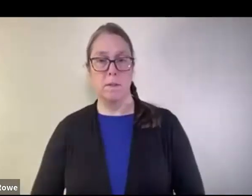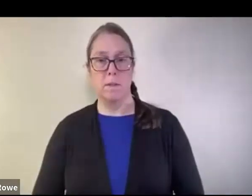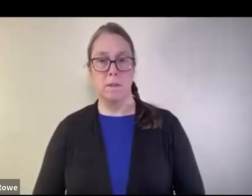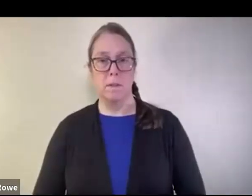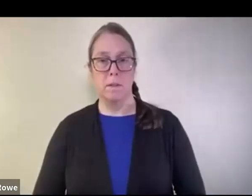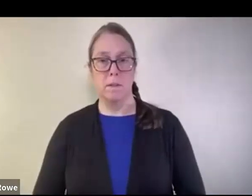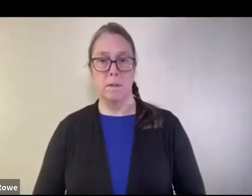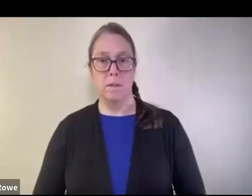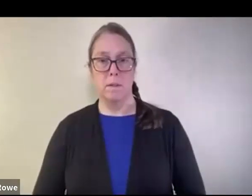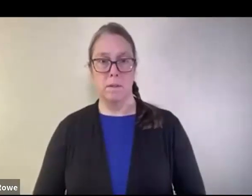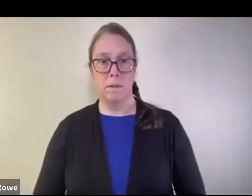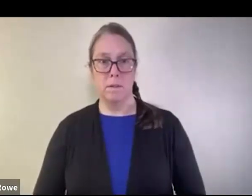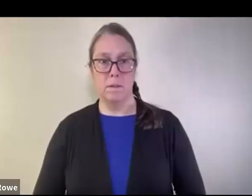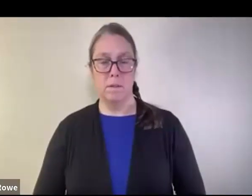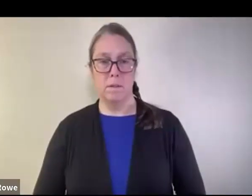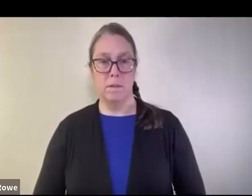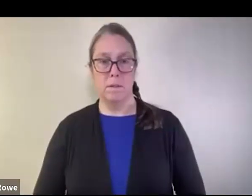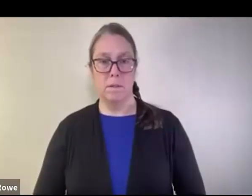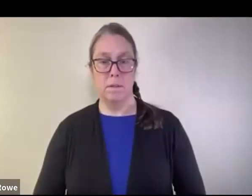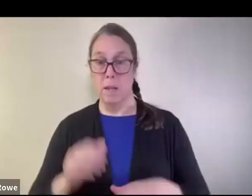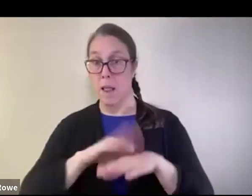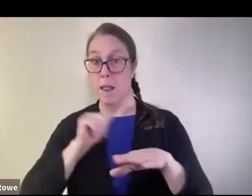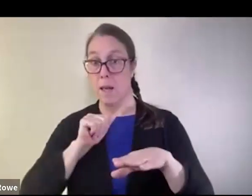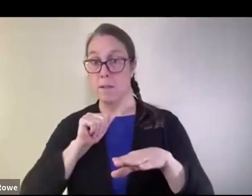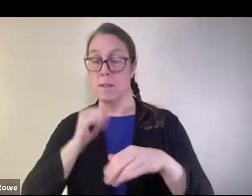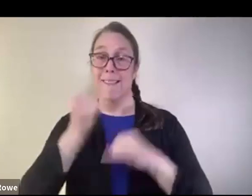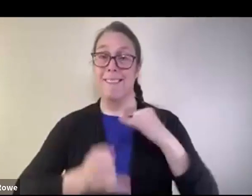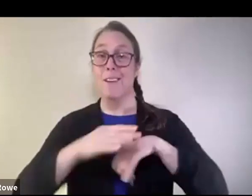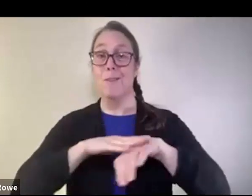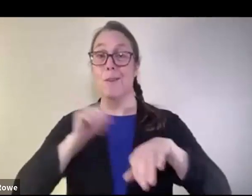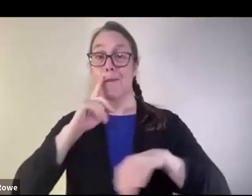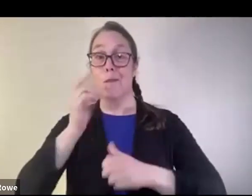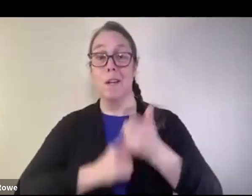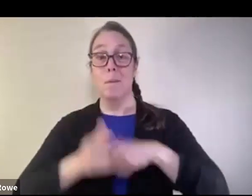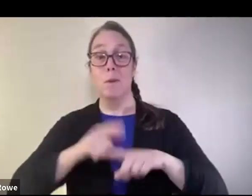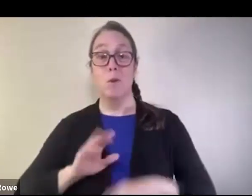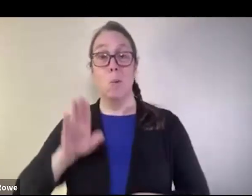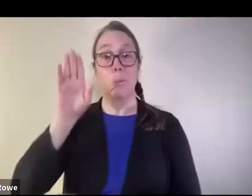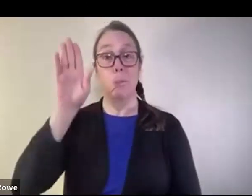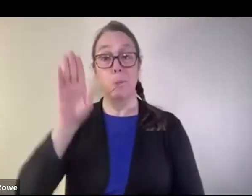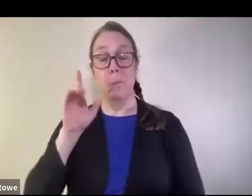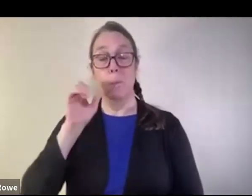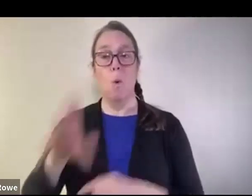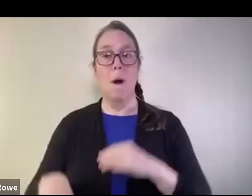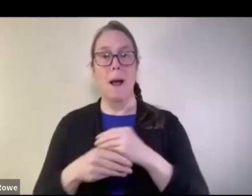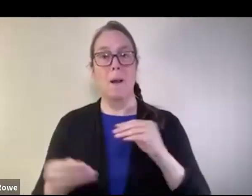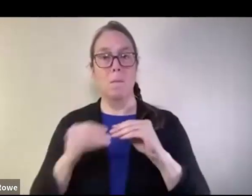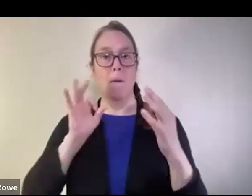be our last call for anyone to raise their hand or additional feedback.